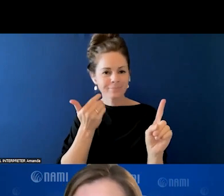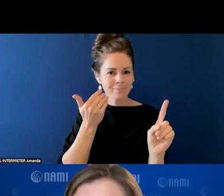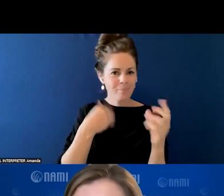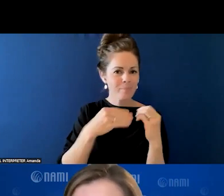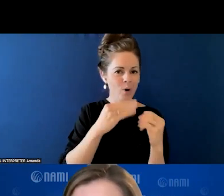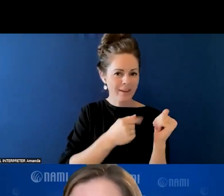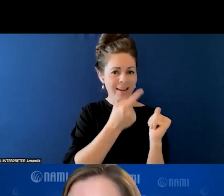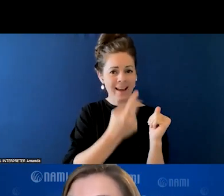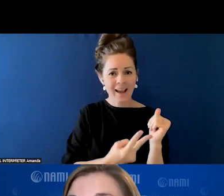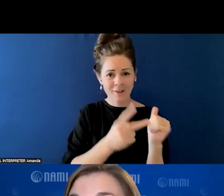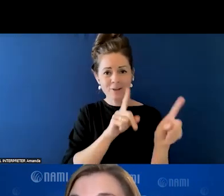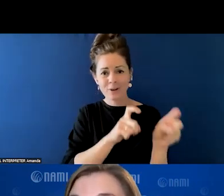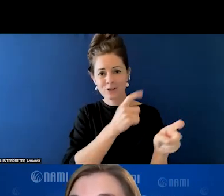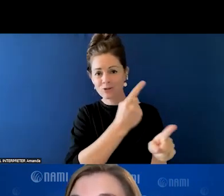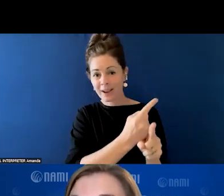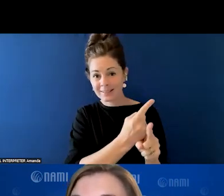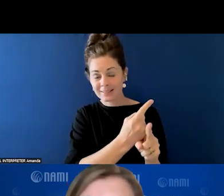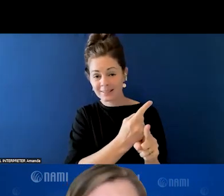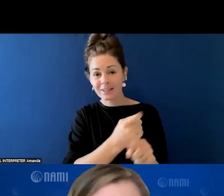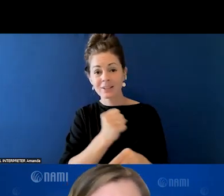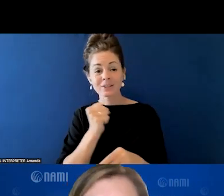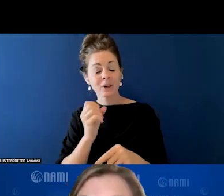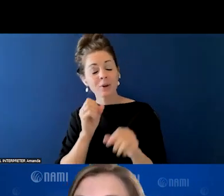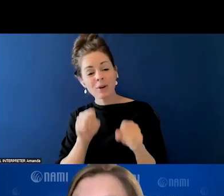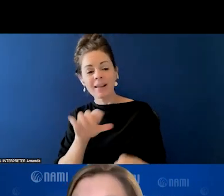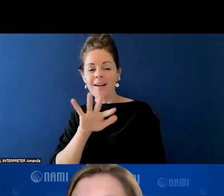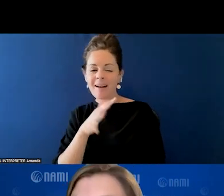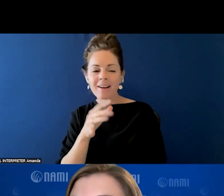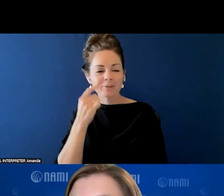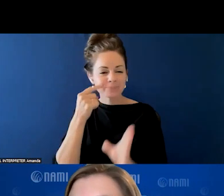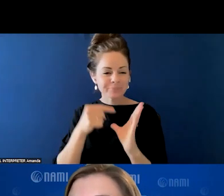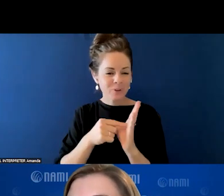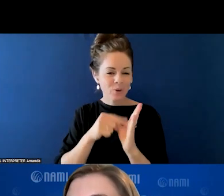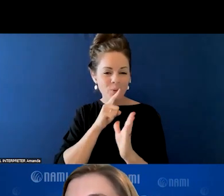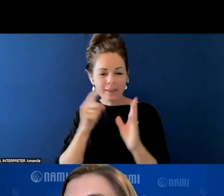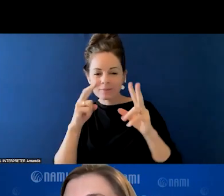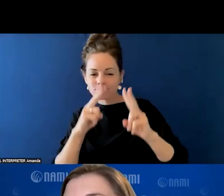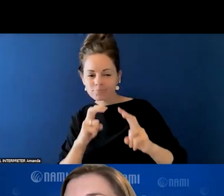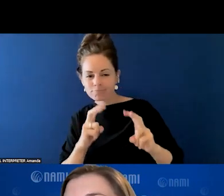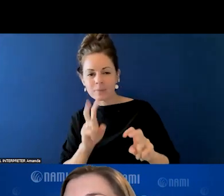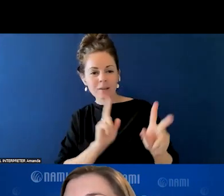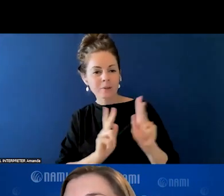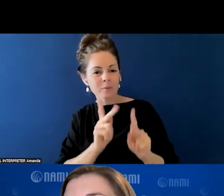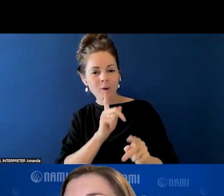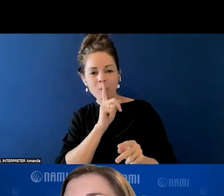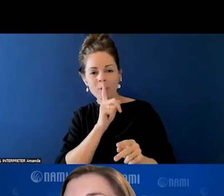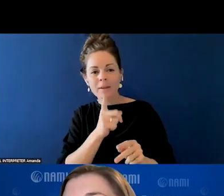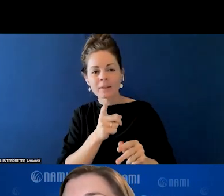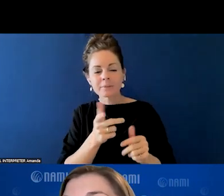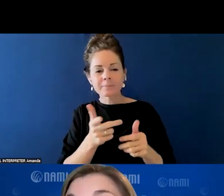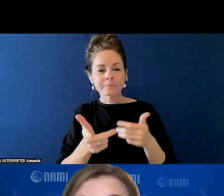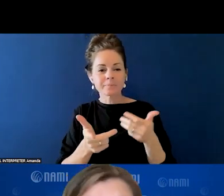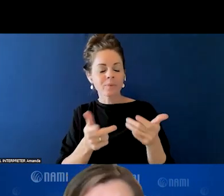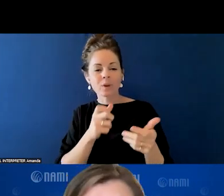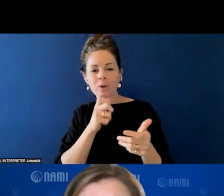half of the questions correct. So you can kind of see here, digging into this, that people don't necessarily,